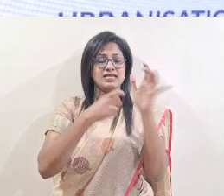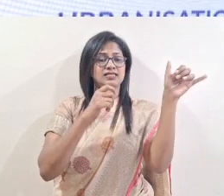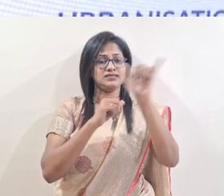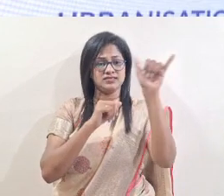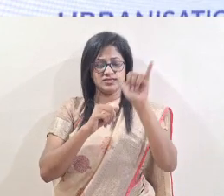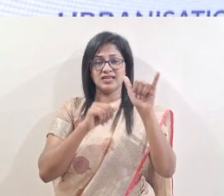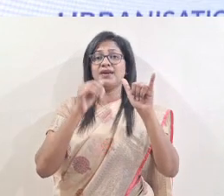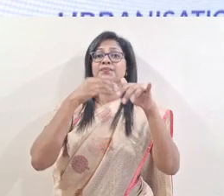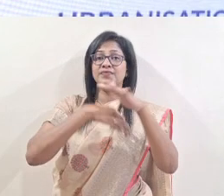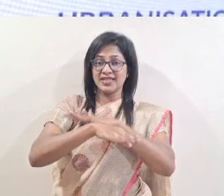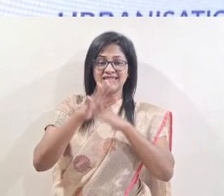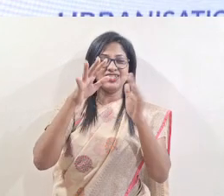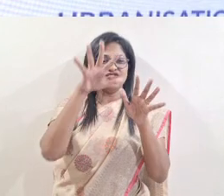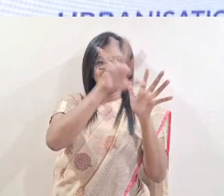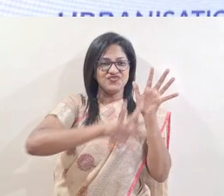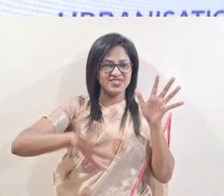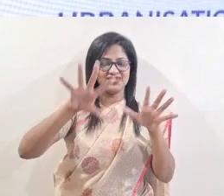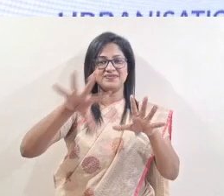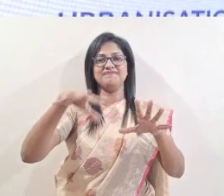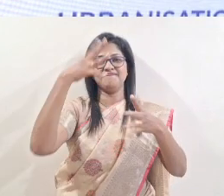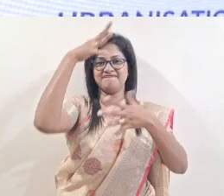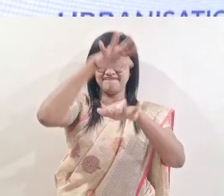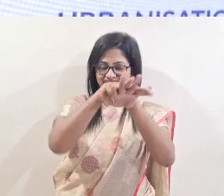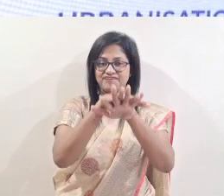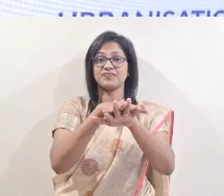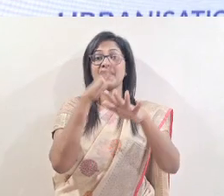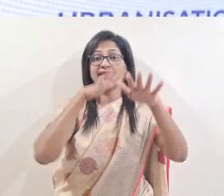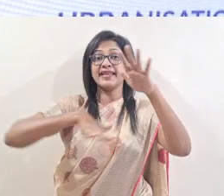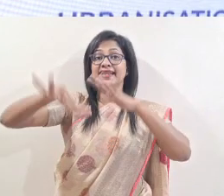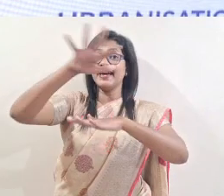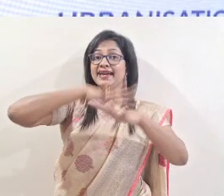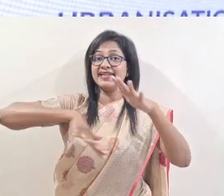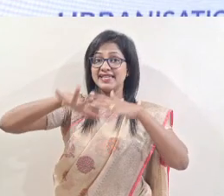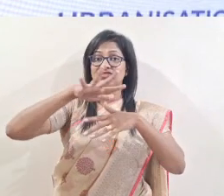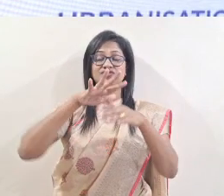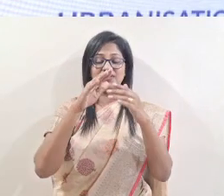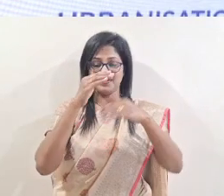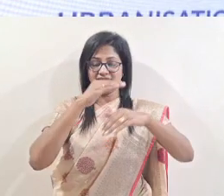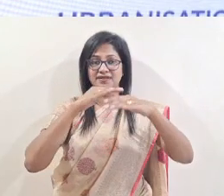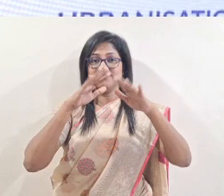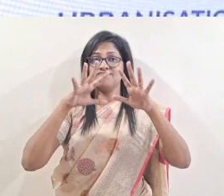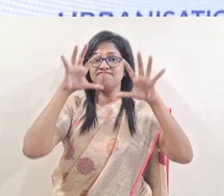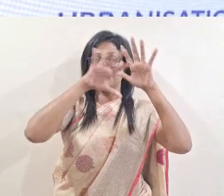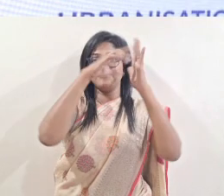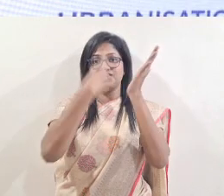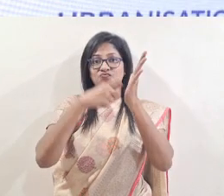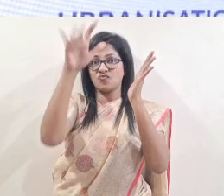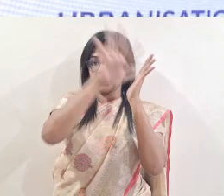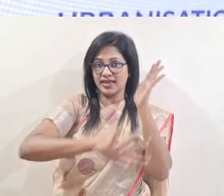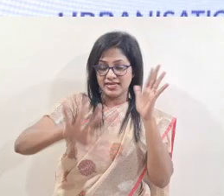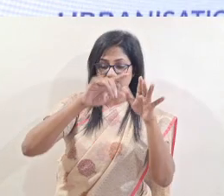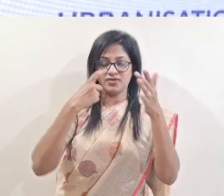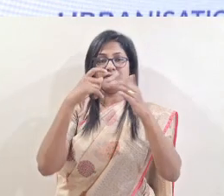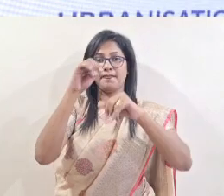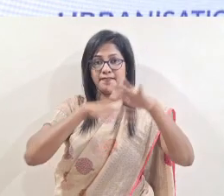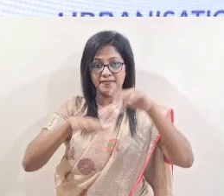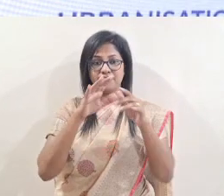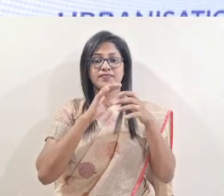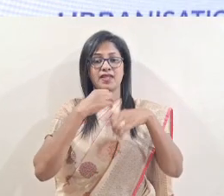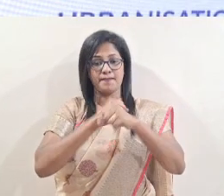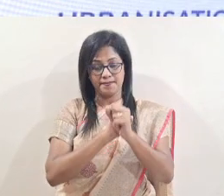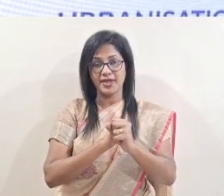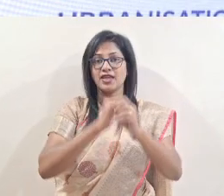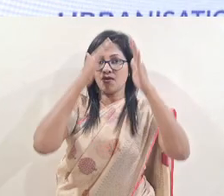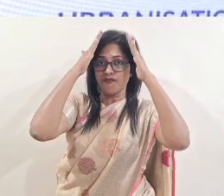regional integration. And the regional plans that are being developed, they are oriented towards a more citizen-centric